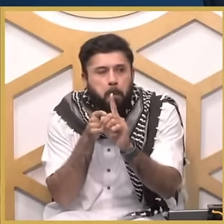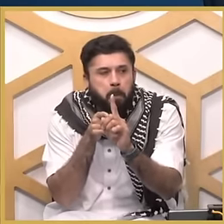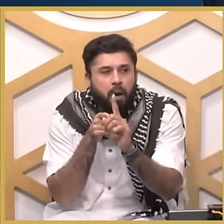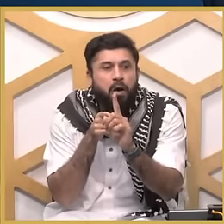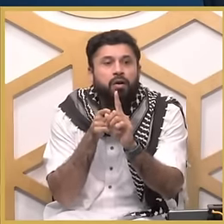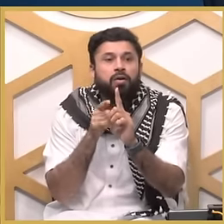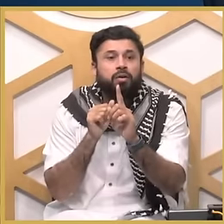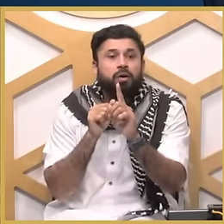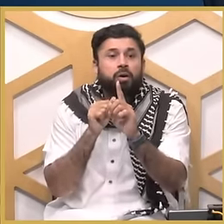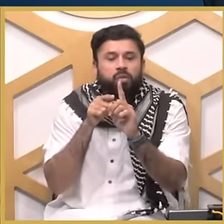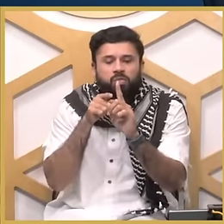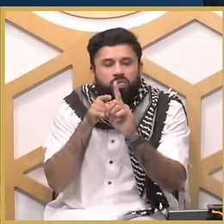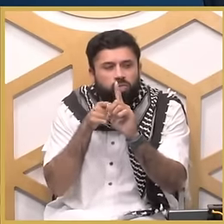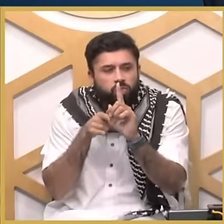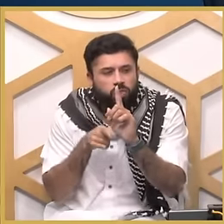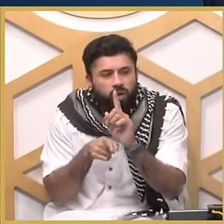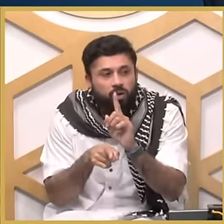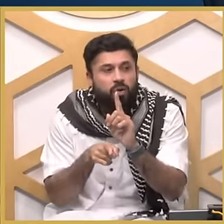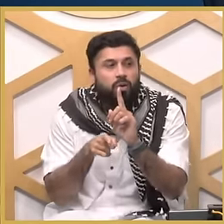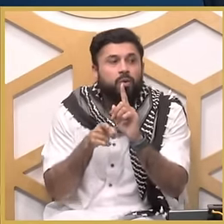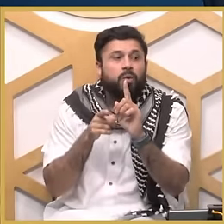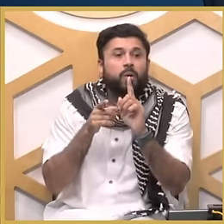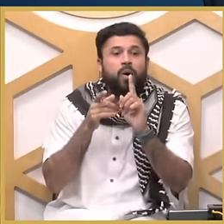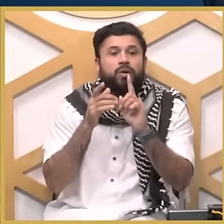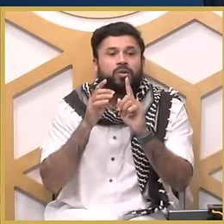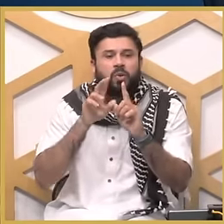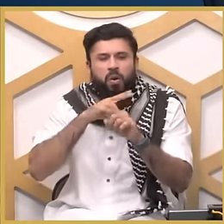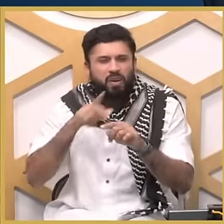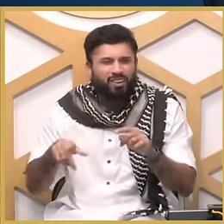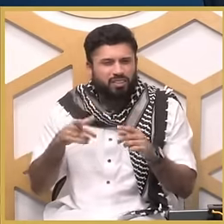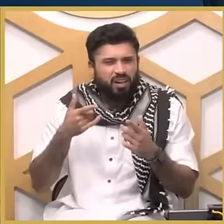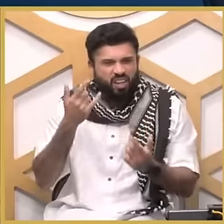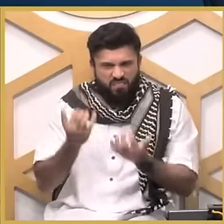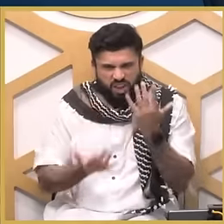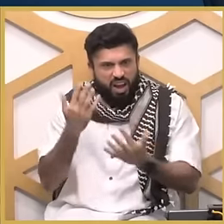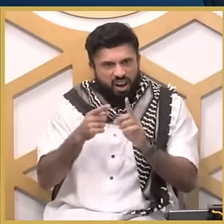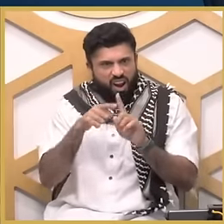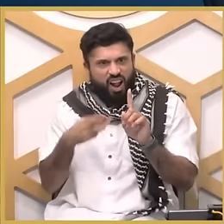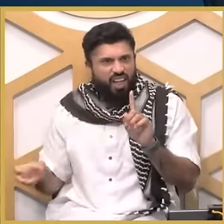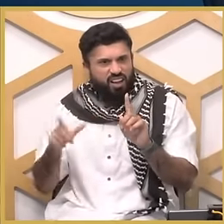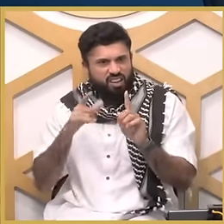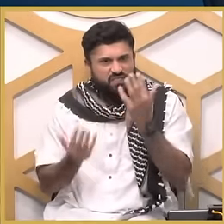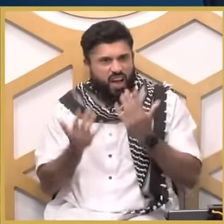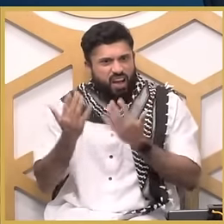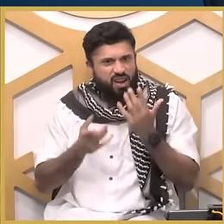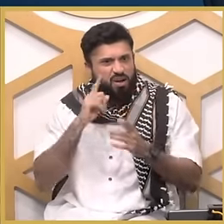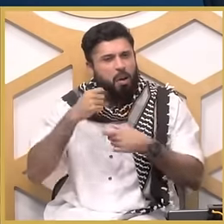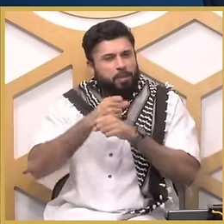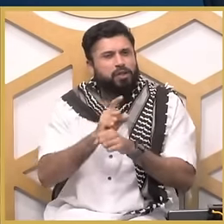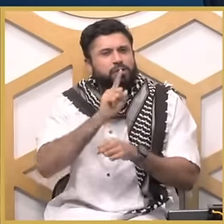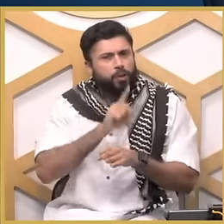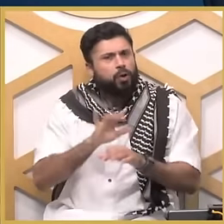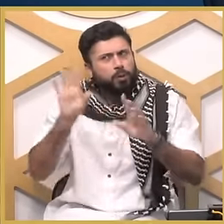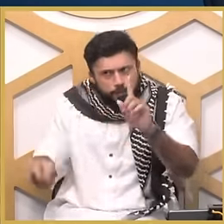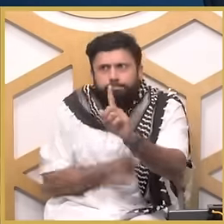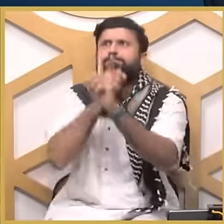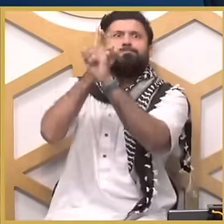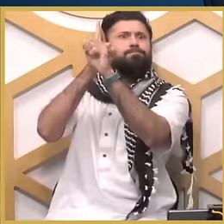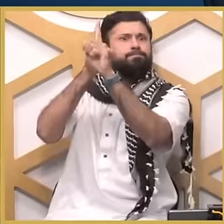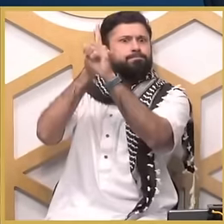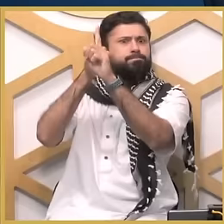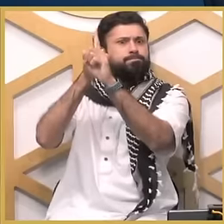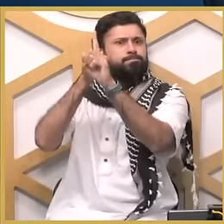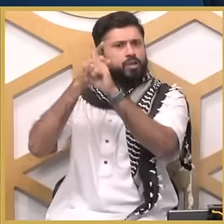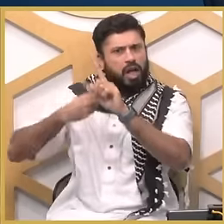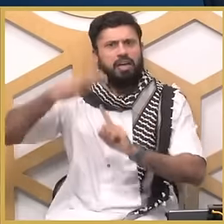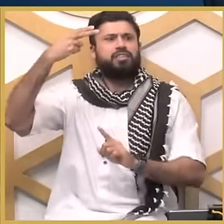were talking, I don't know, I hope he was joking about it. But when we're talking about this issue, he says, Sheikh, he goes, look, Sheikh, I don't care. As long as I get out of Jahannam eventually, I'm